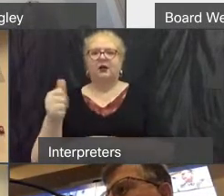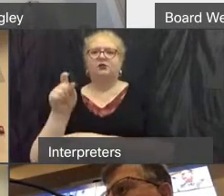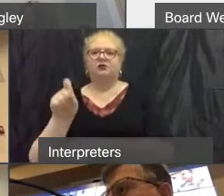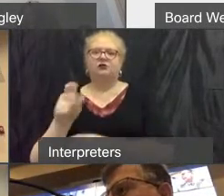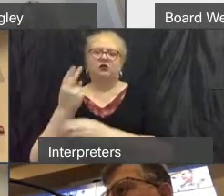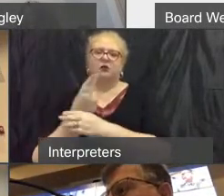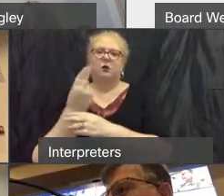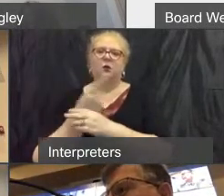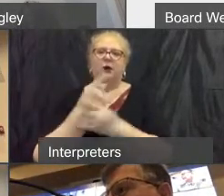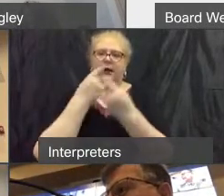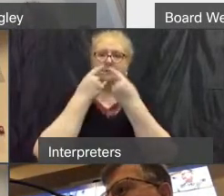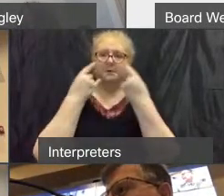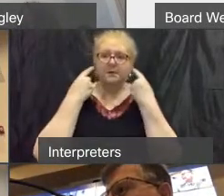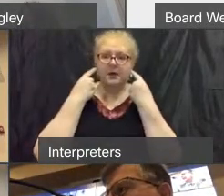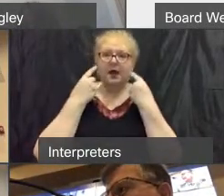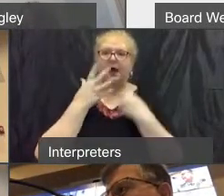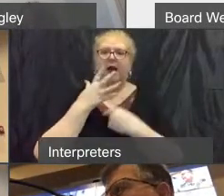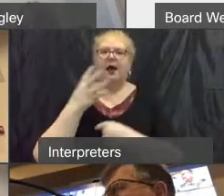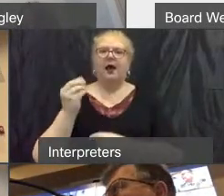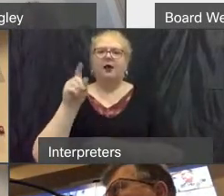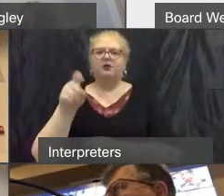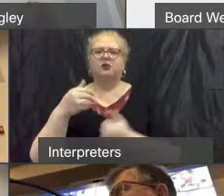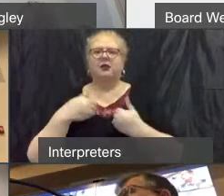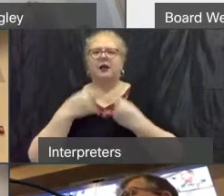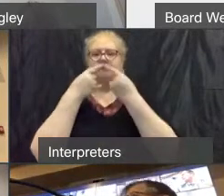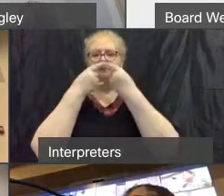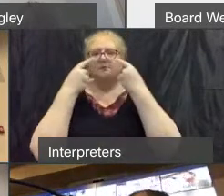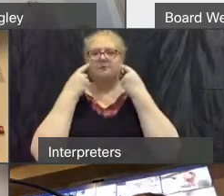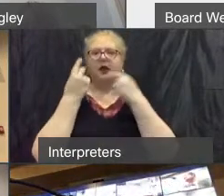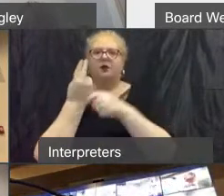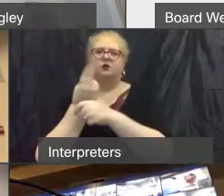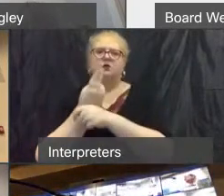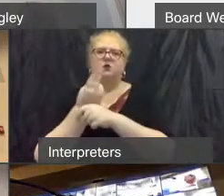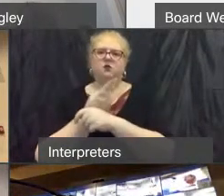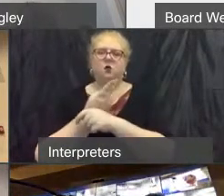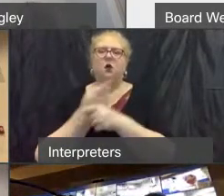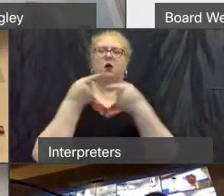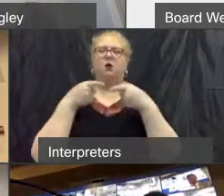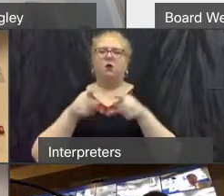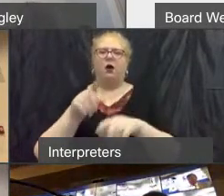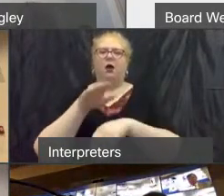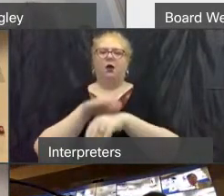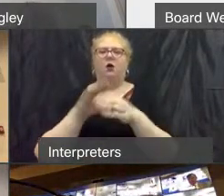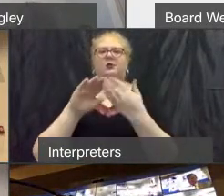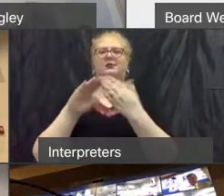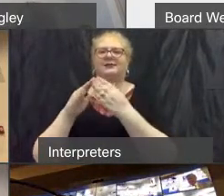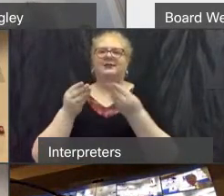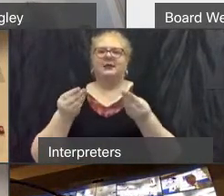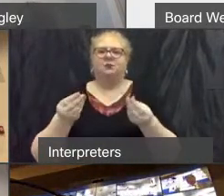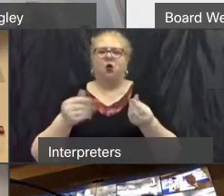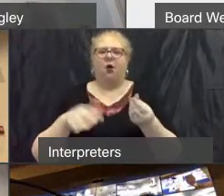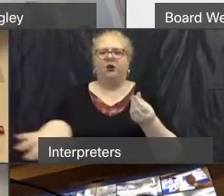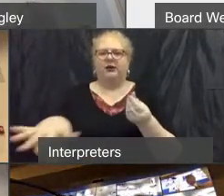masks and that there be masking on city properties. All right, thank you.